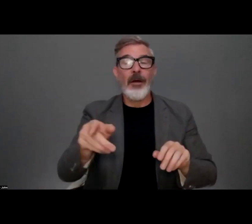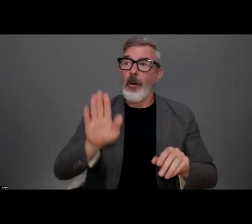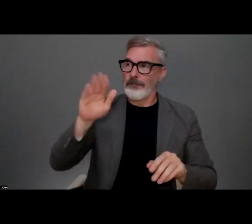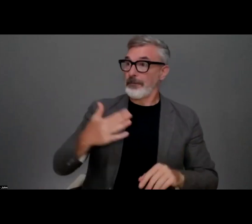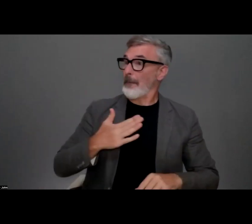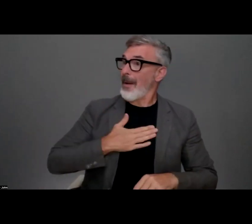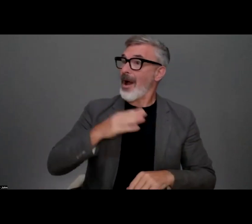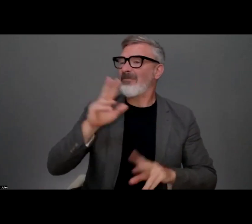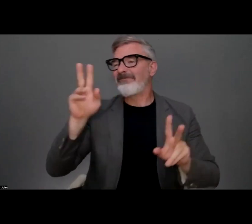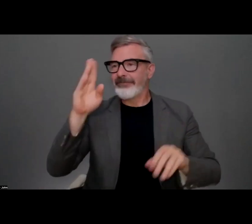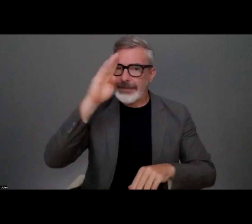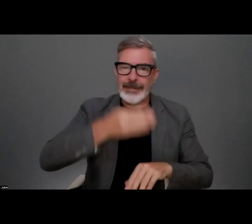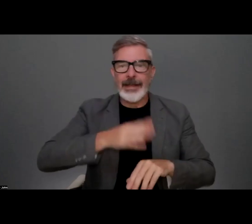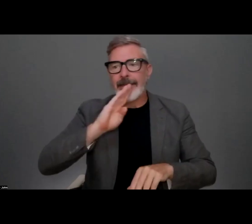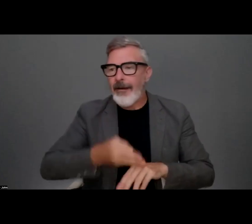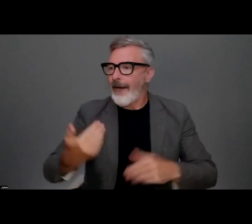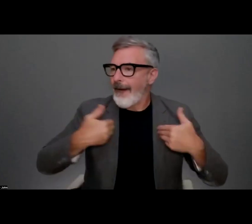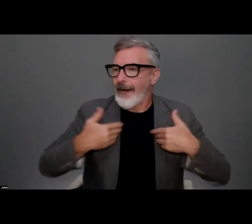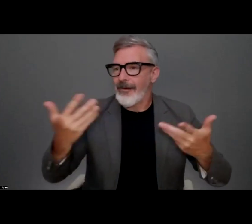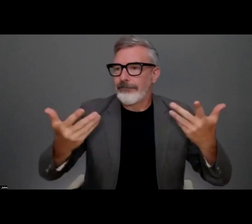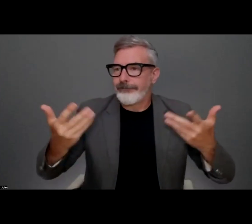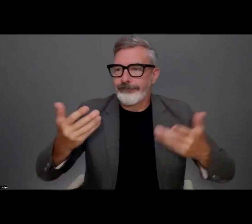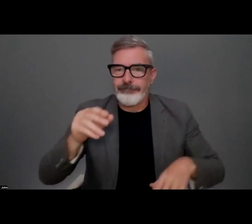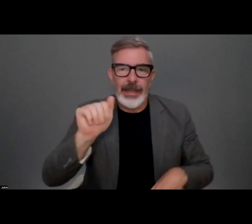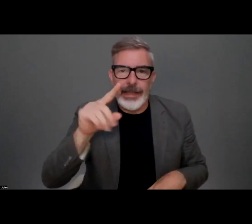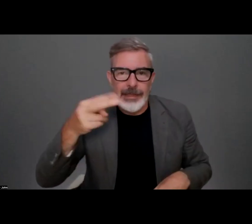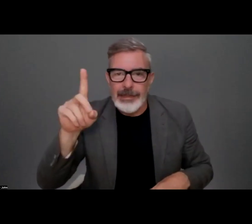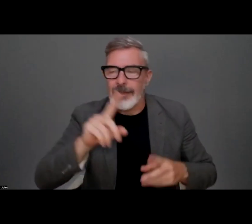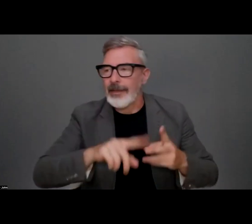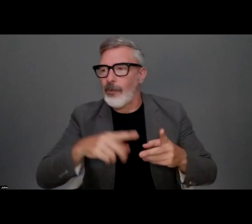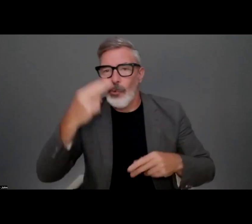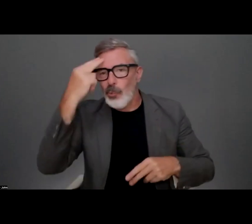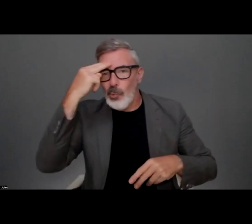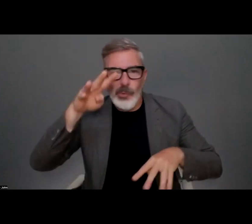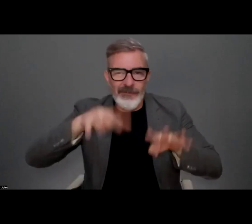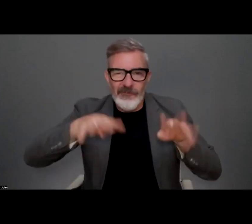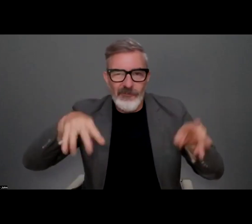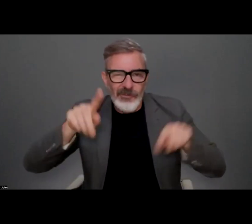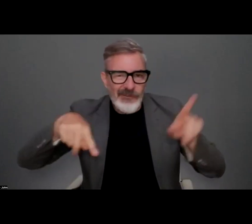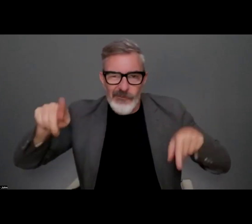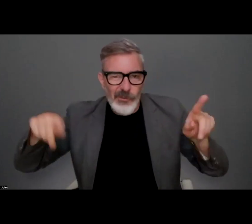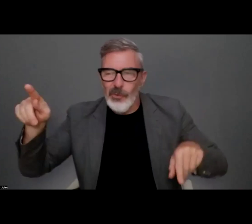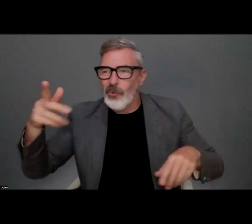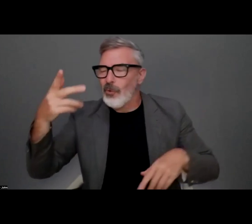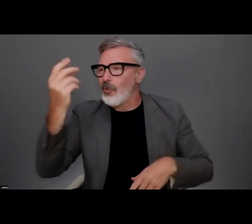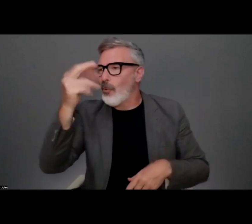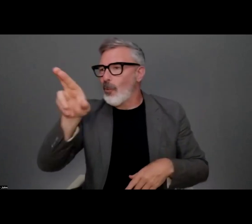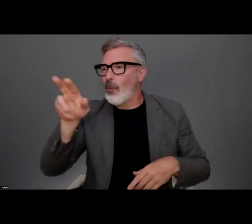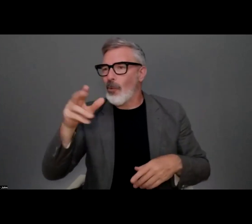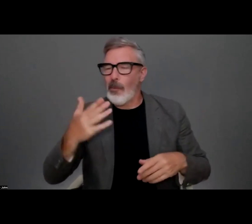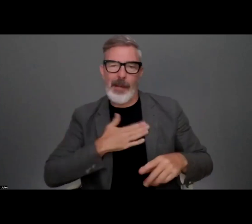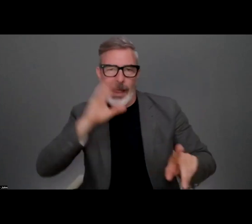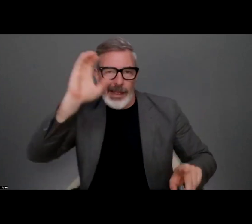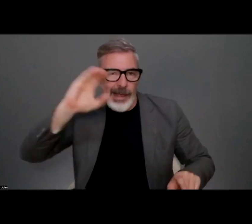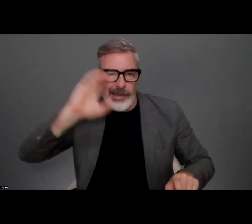it's neurodivergence, maybe it's a physical challenge, it's something, or their cousin or their friend, or they